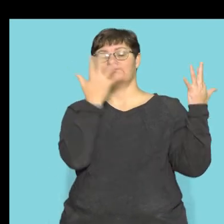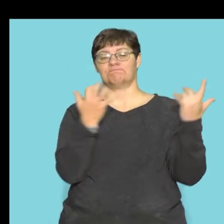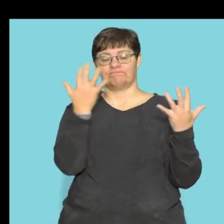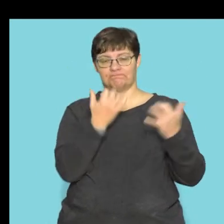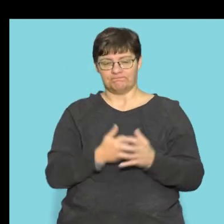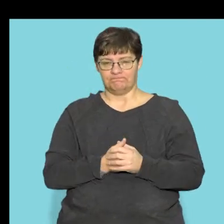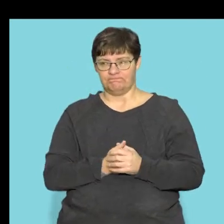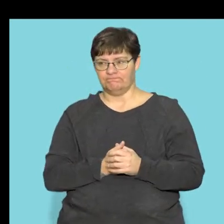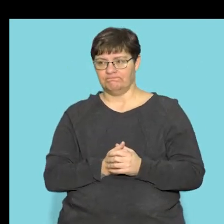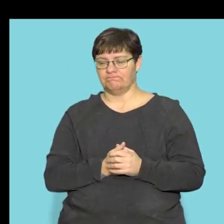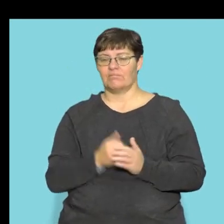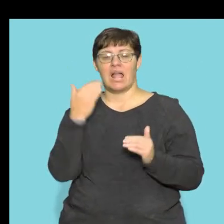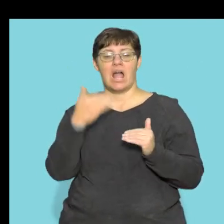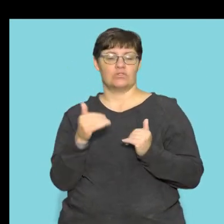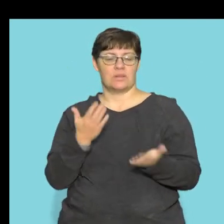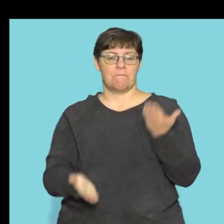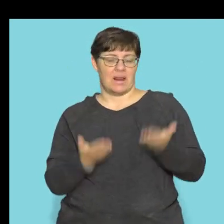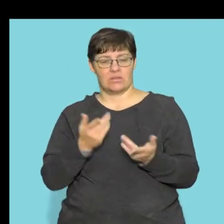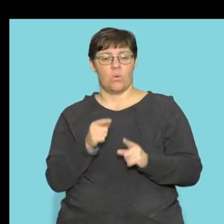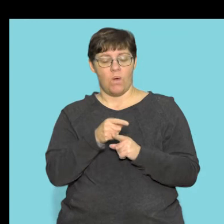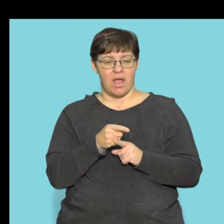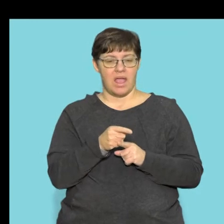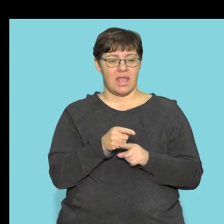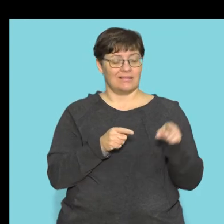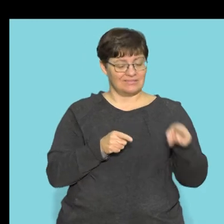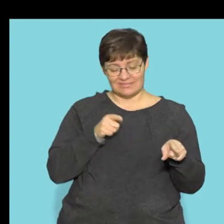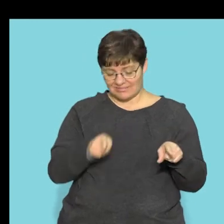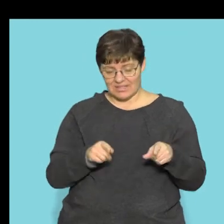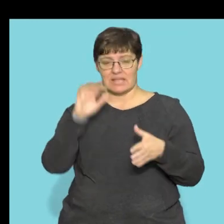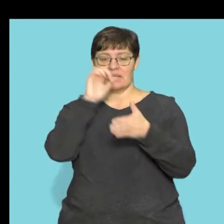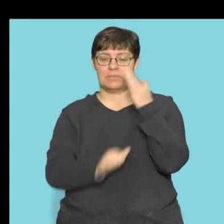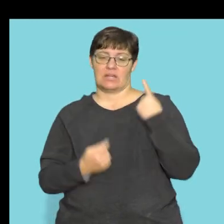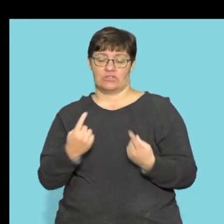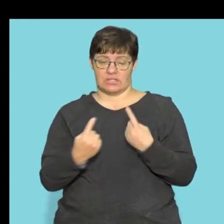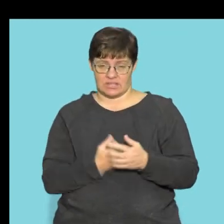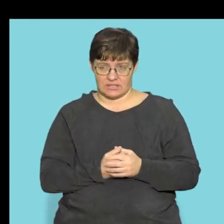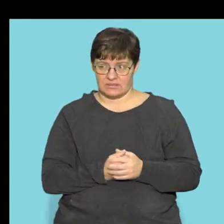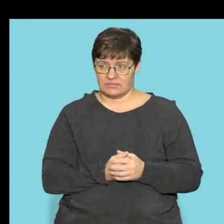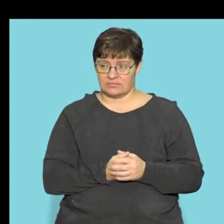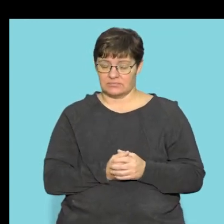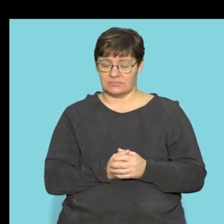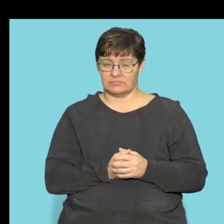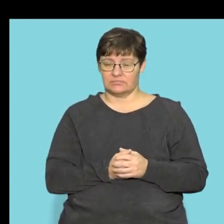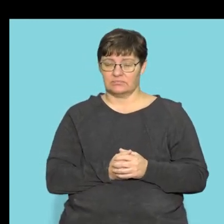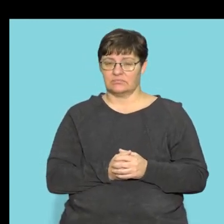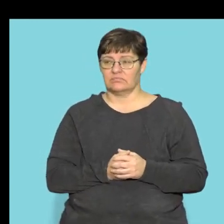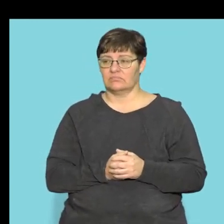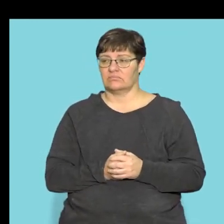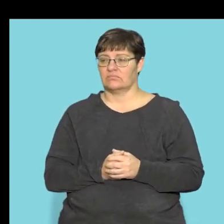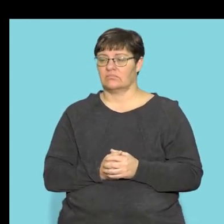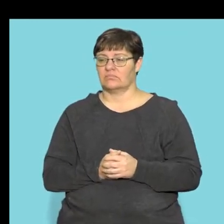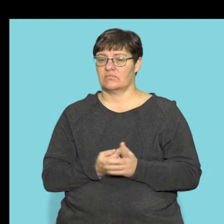can then calculate the outstanding balance by subtracting the value of the payments made up to this